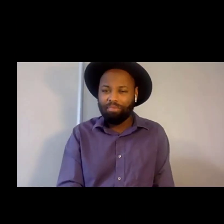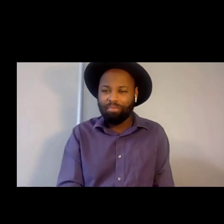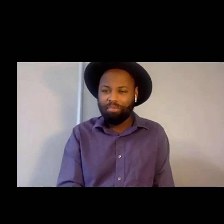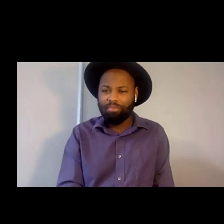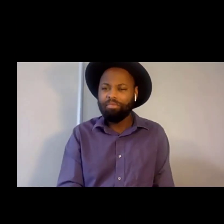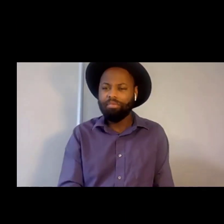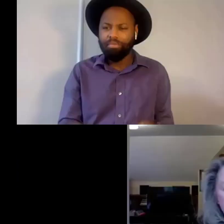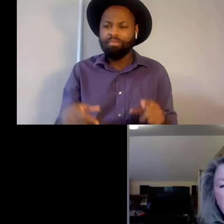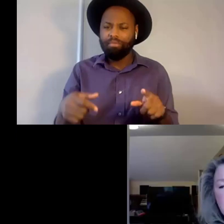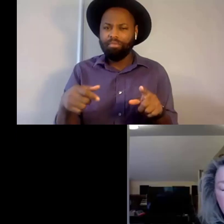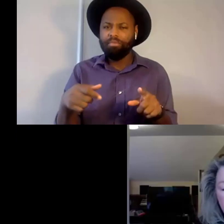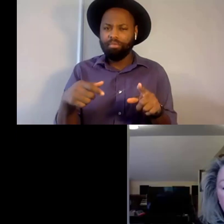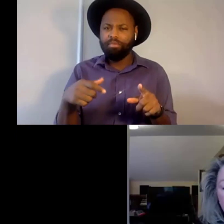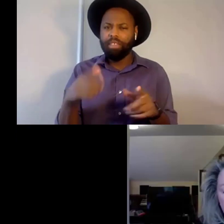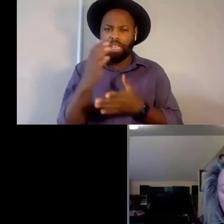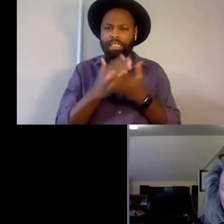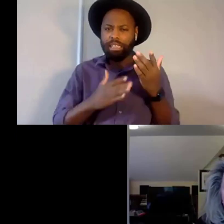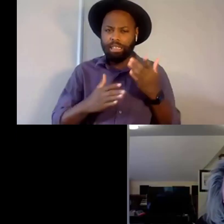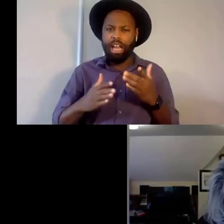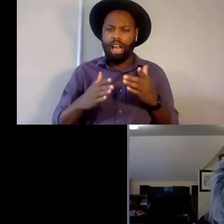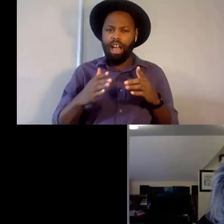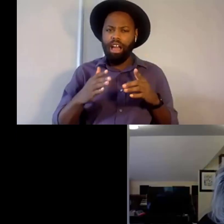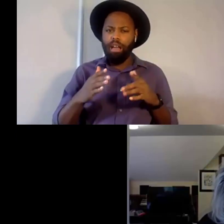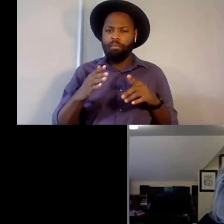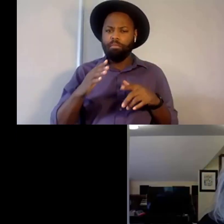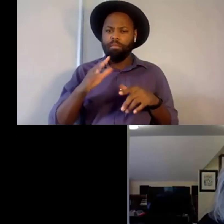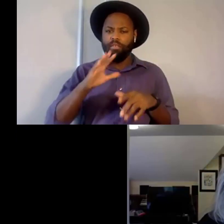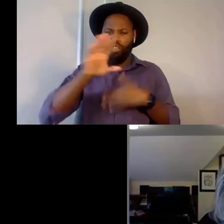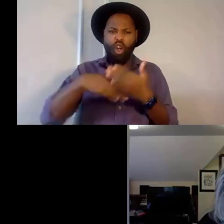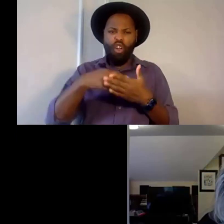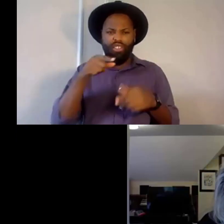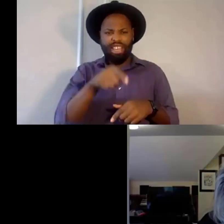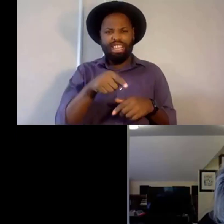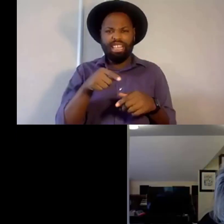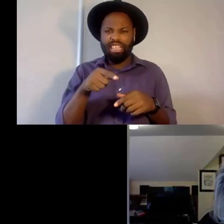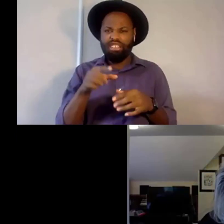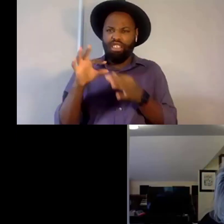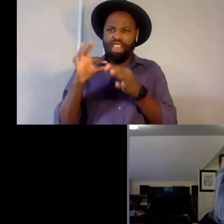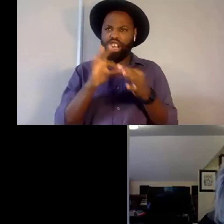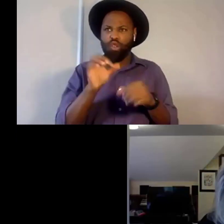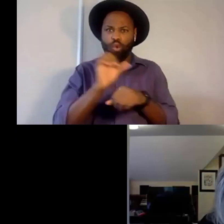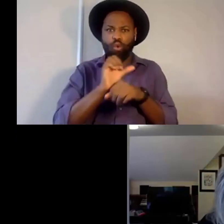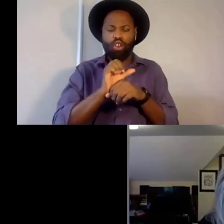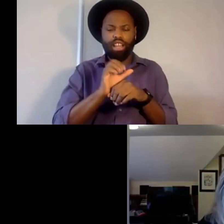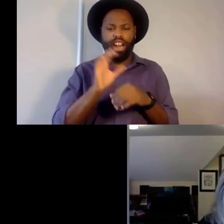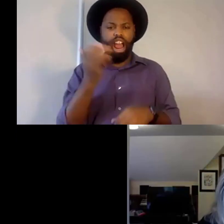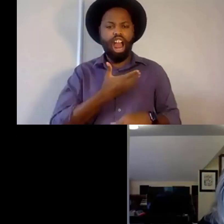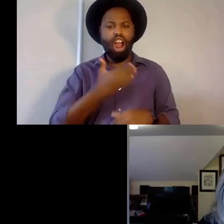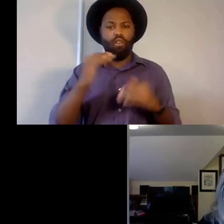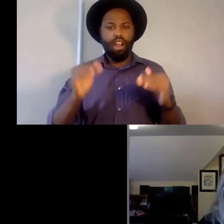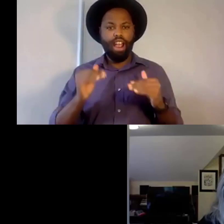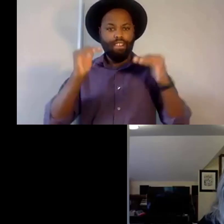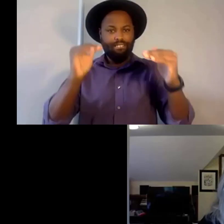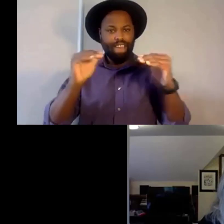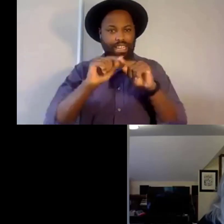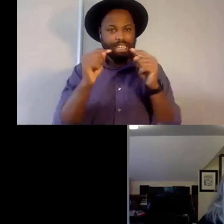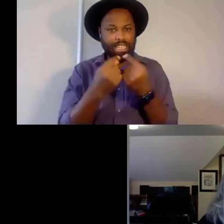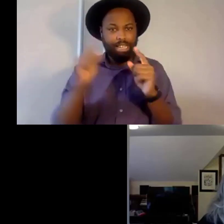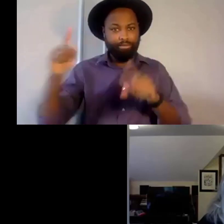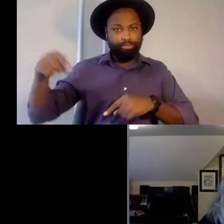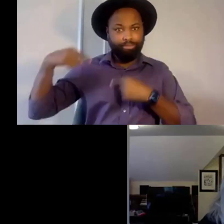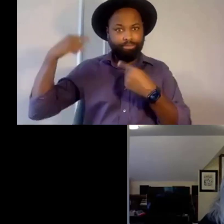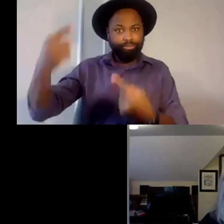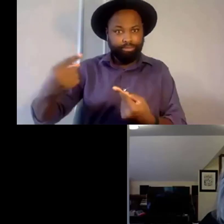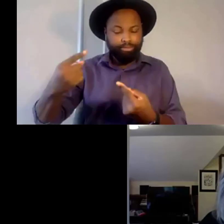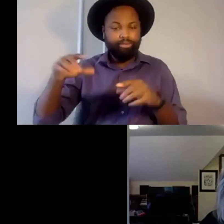Some of this goes back to a lot of the work that our advanced team has done, and our